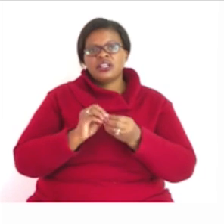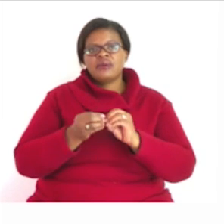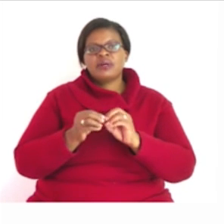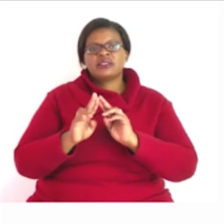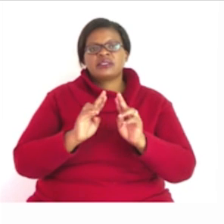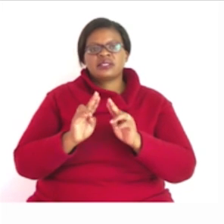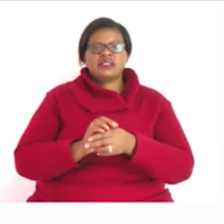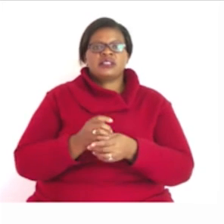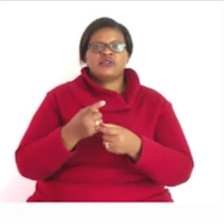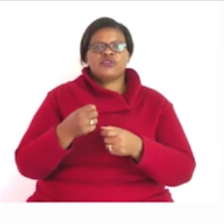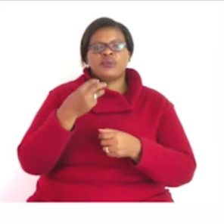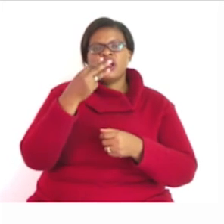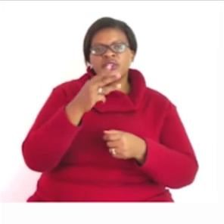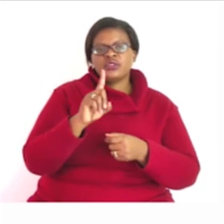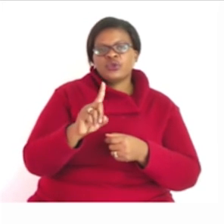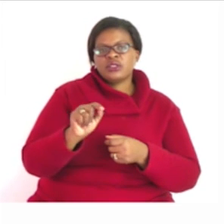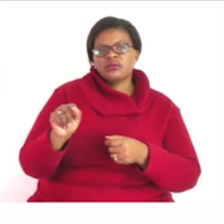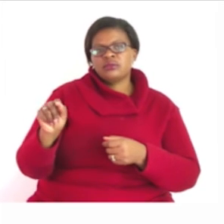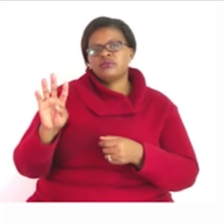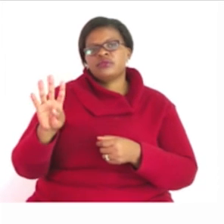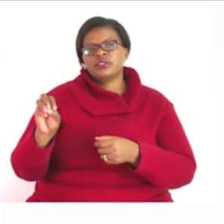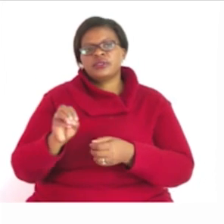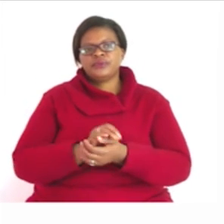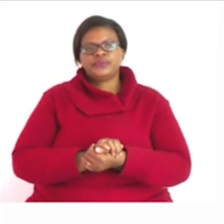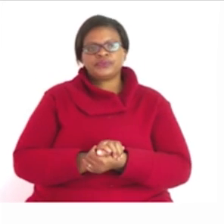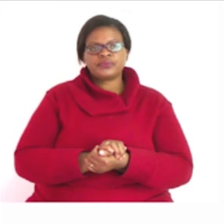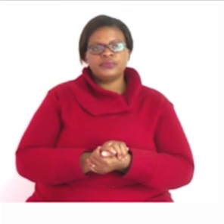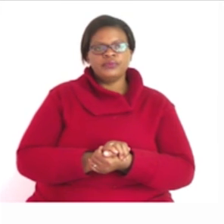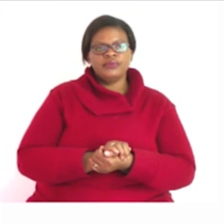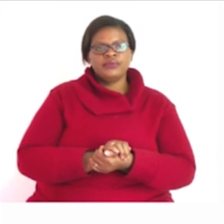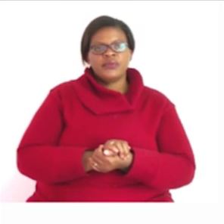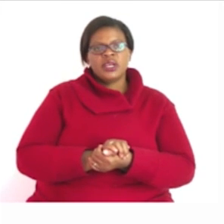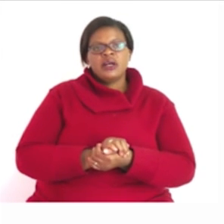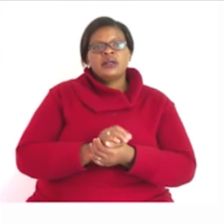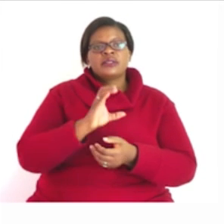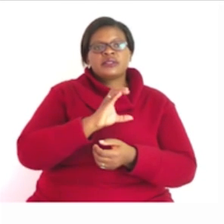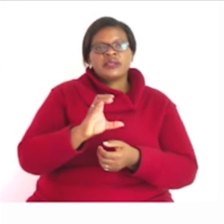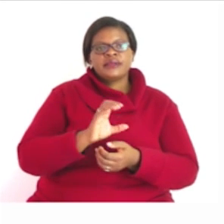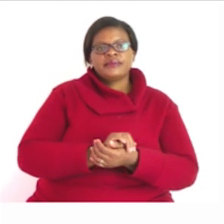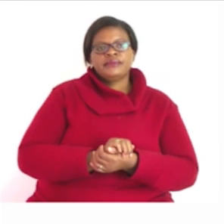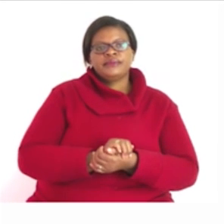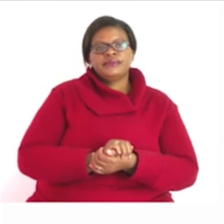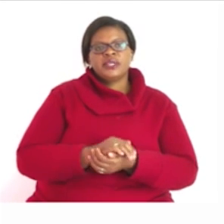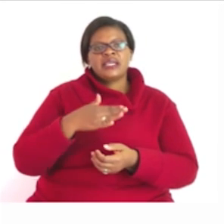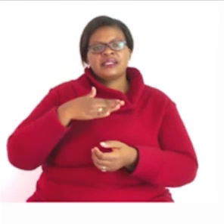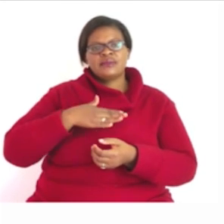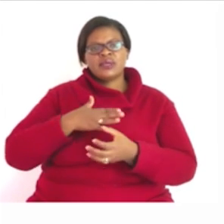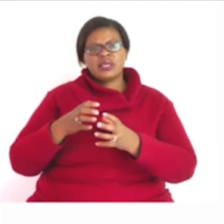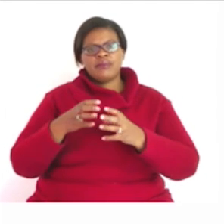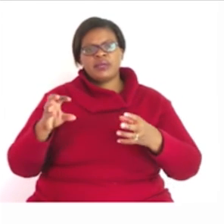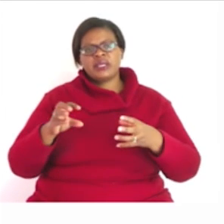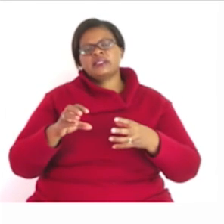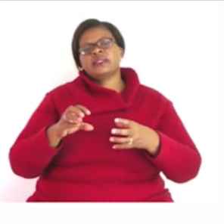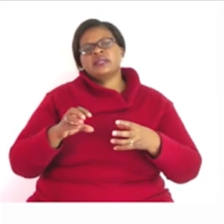smallest composite number between 31 and 40. Number 3, I am the biggest prime